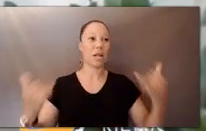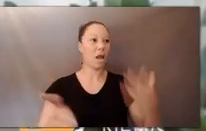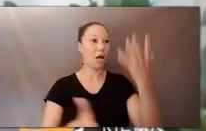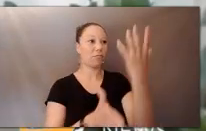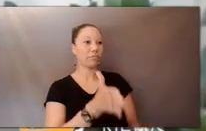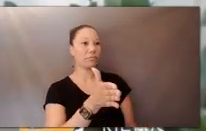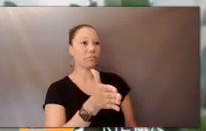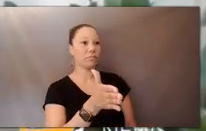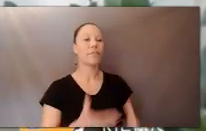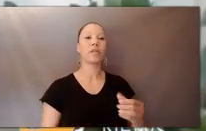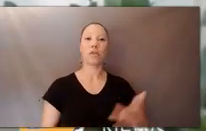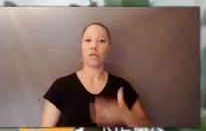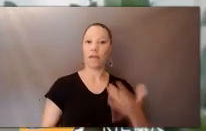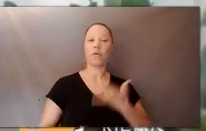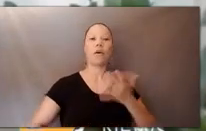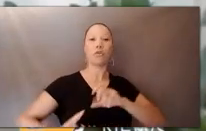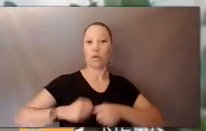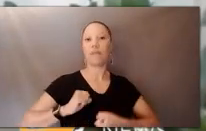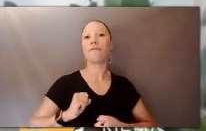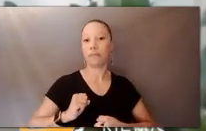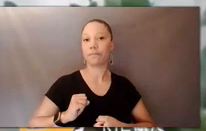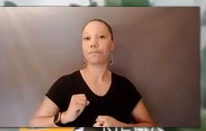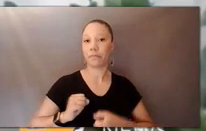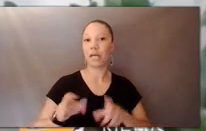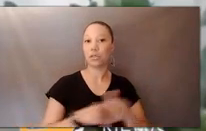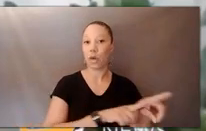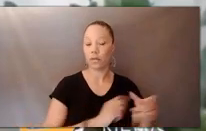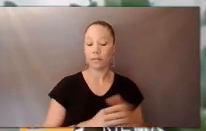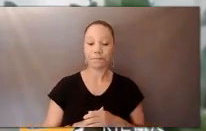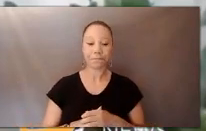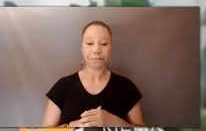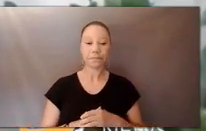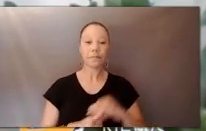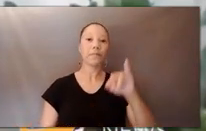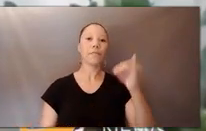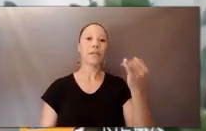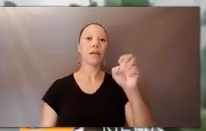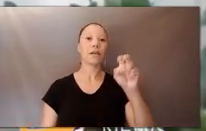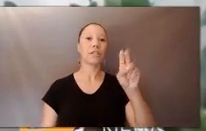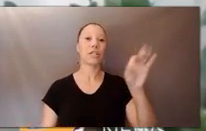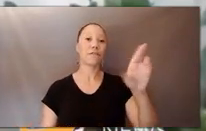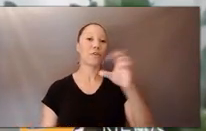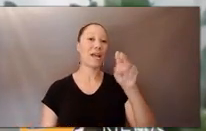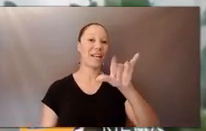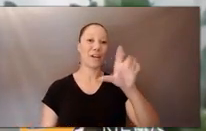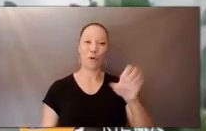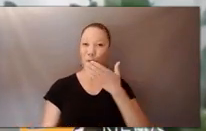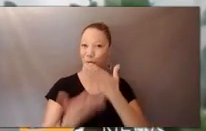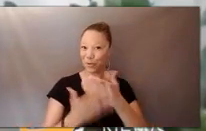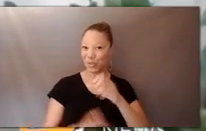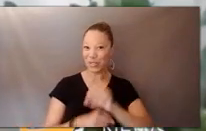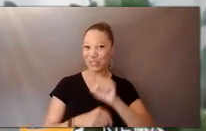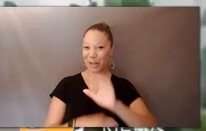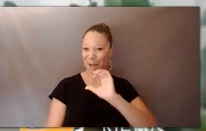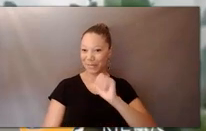so there may be some grief that comes along with that loss as well. And Jennifer and Nicole have done such a nice job of setting me up for